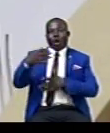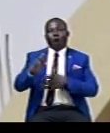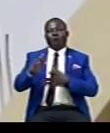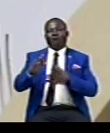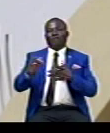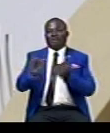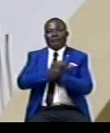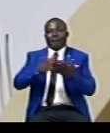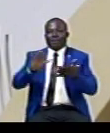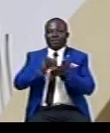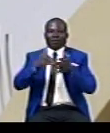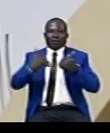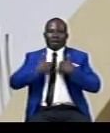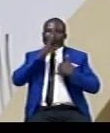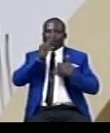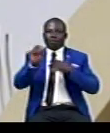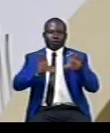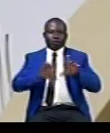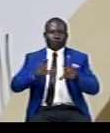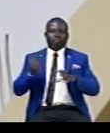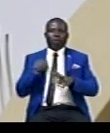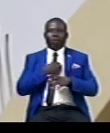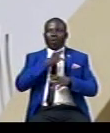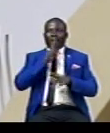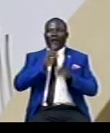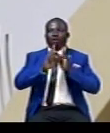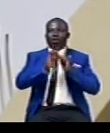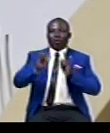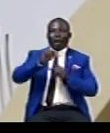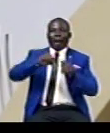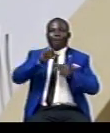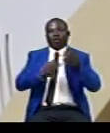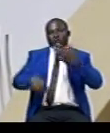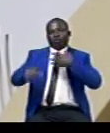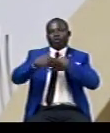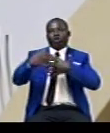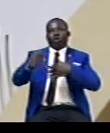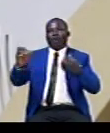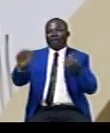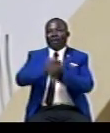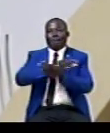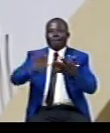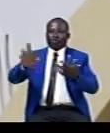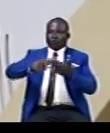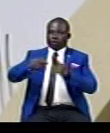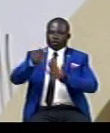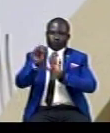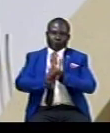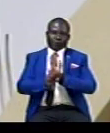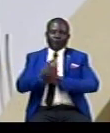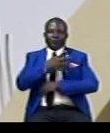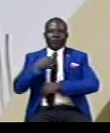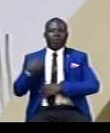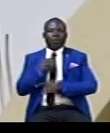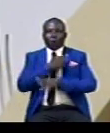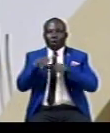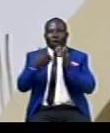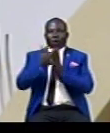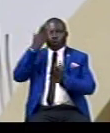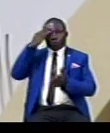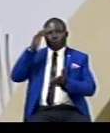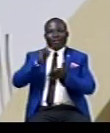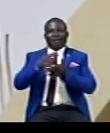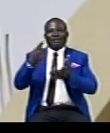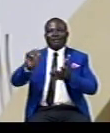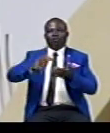are talking about restoration of damaged relationship. And we all know that the relationship between God and man was